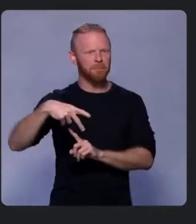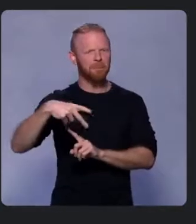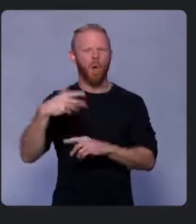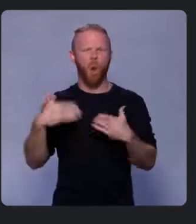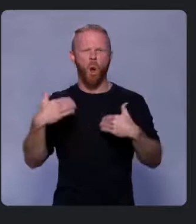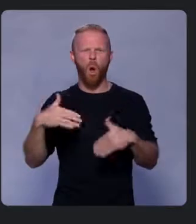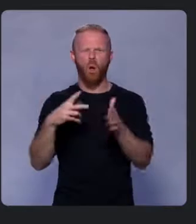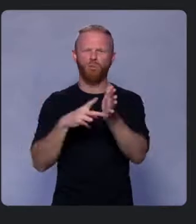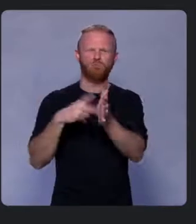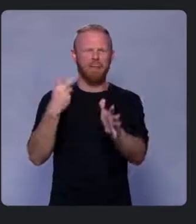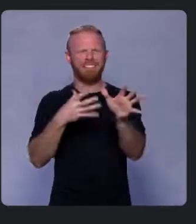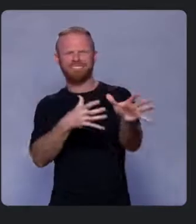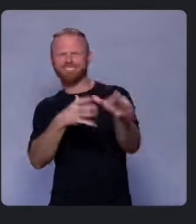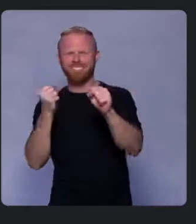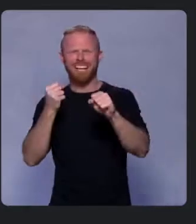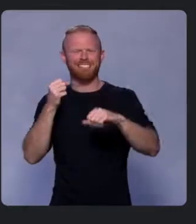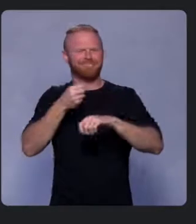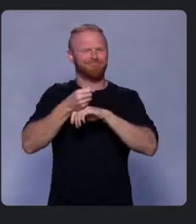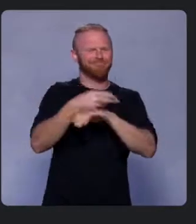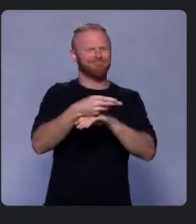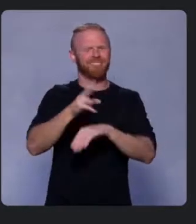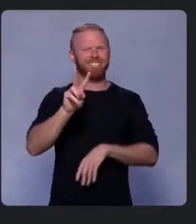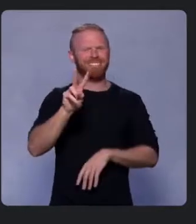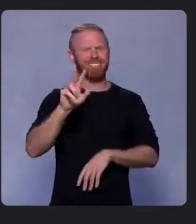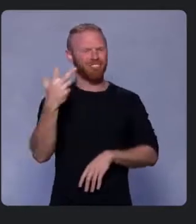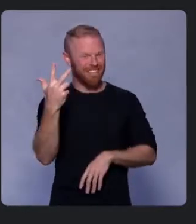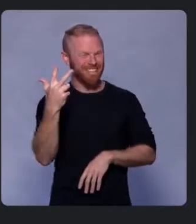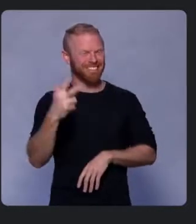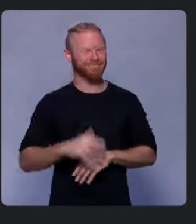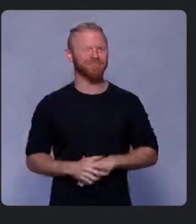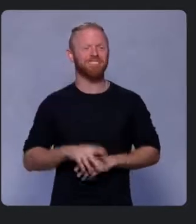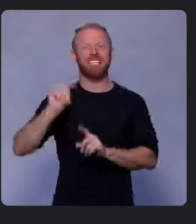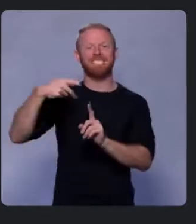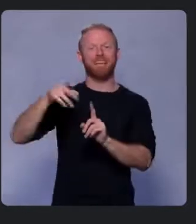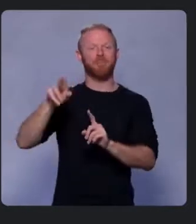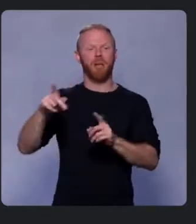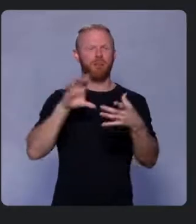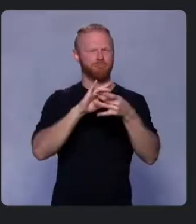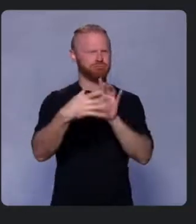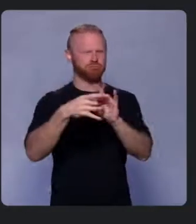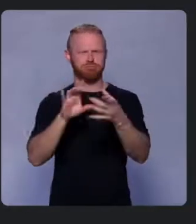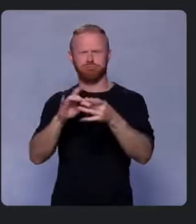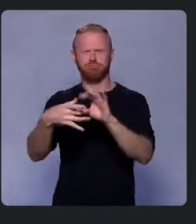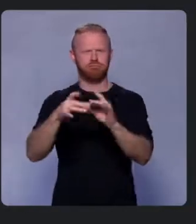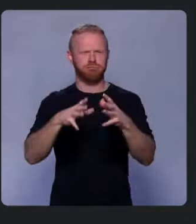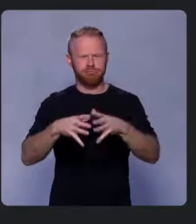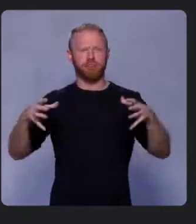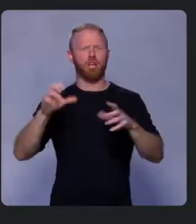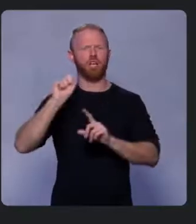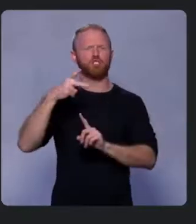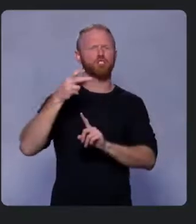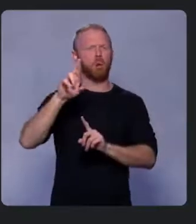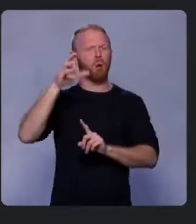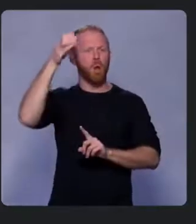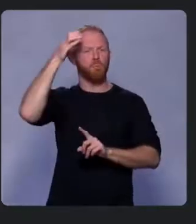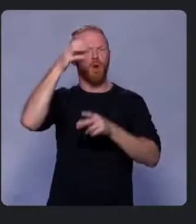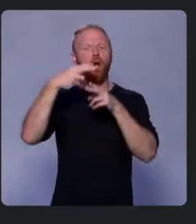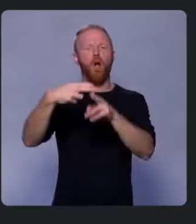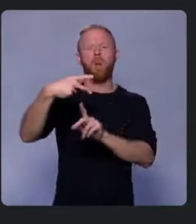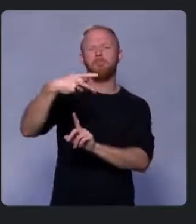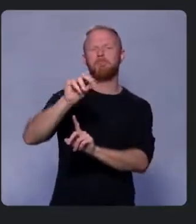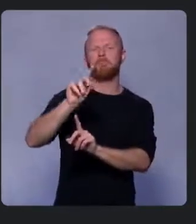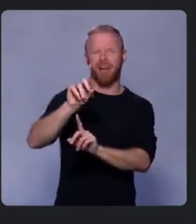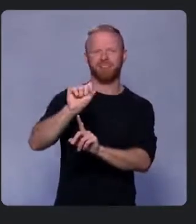as fast as the v3 chip. TPUs are connected together into supercomputers called pods.